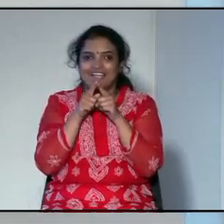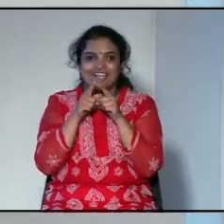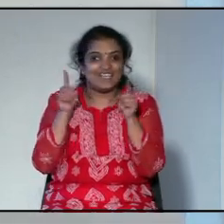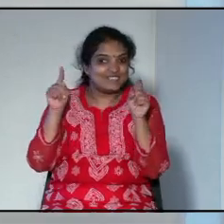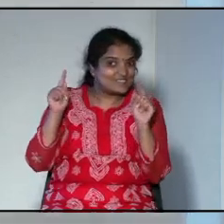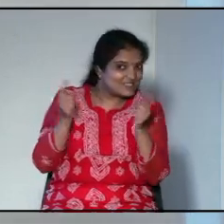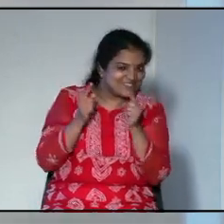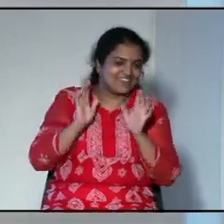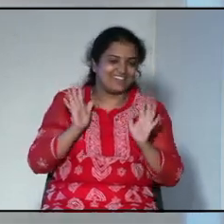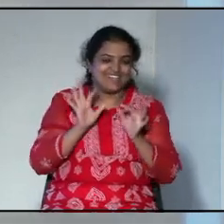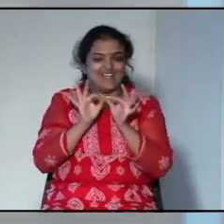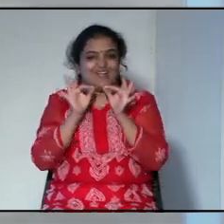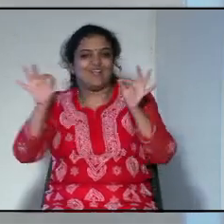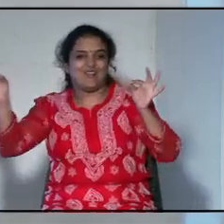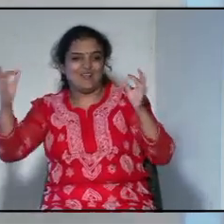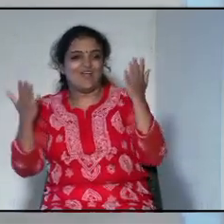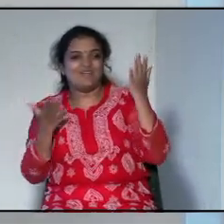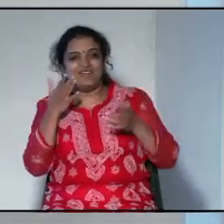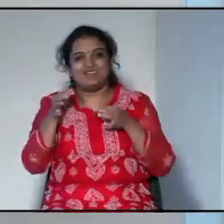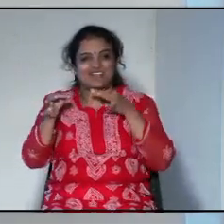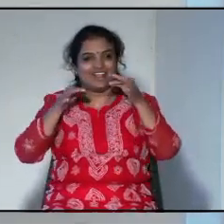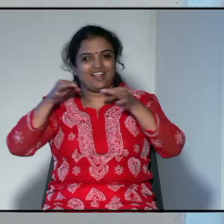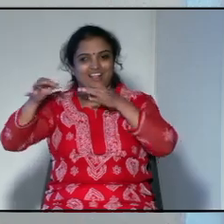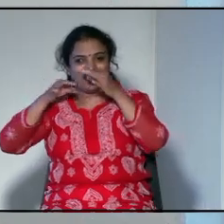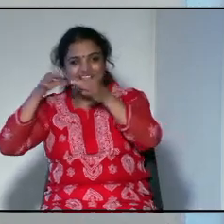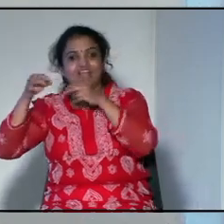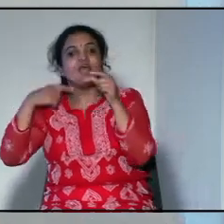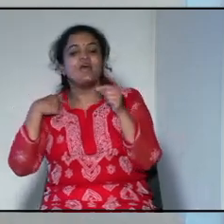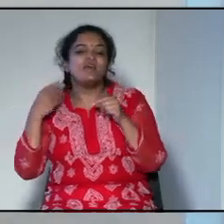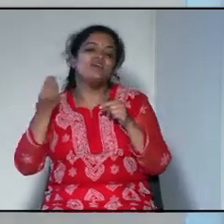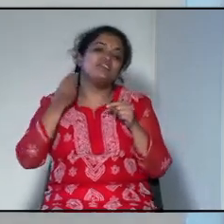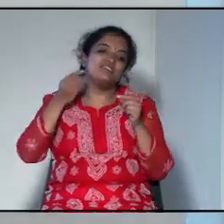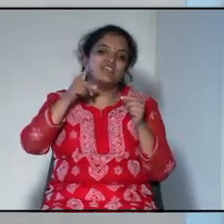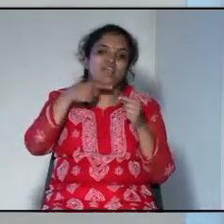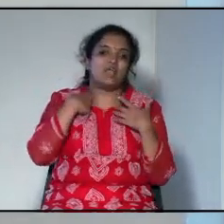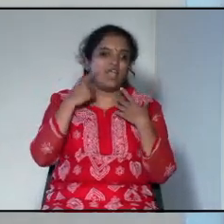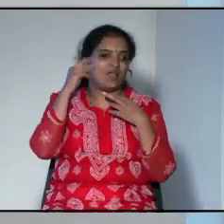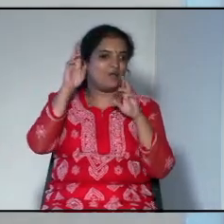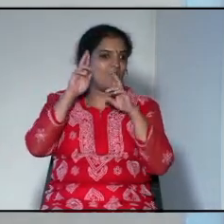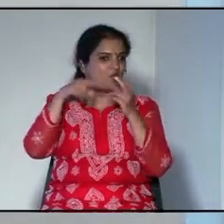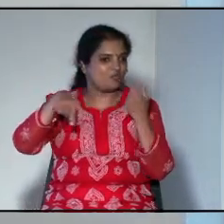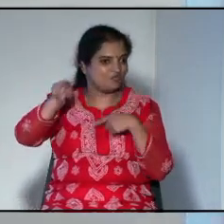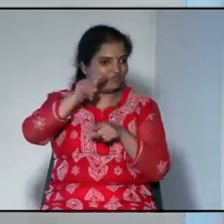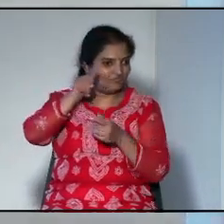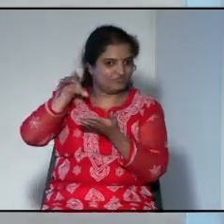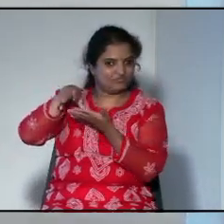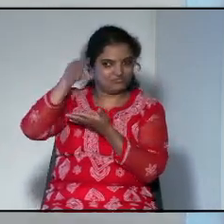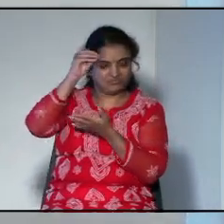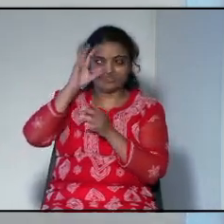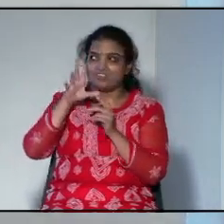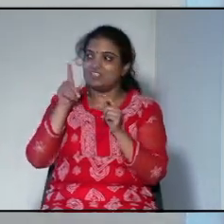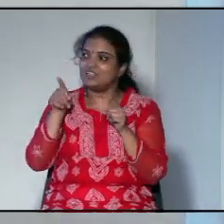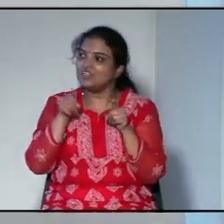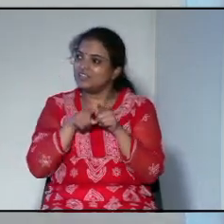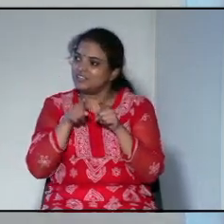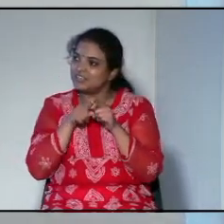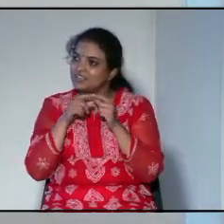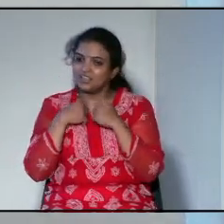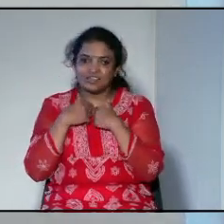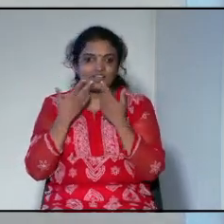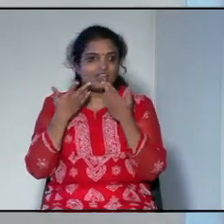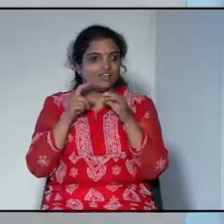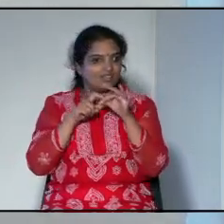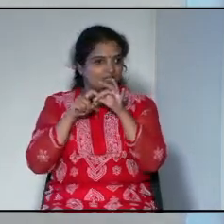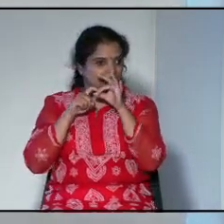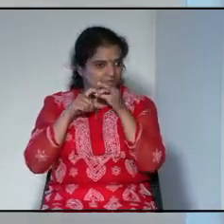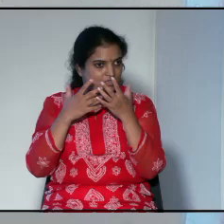No, not at all. Could have listened much longer. Hold at least some of your attention. But yeah, we have a little bit of time for some questions if